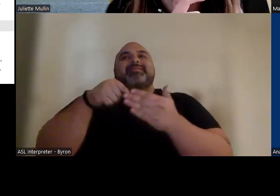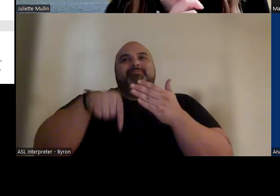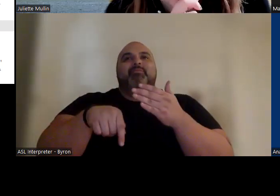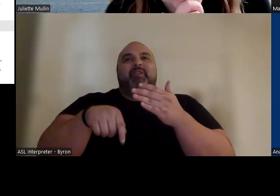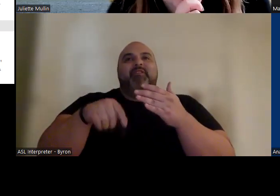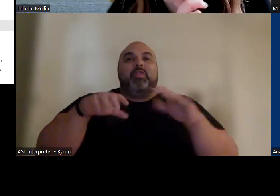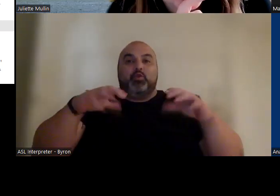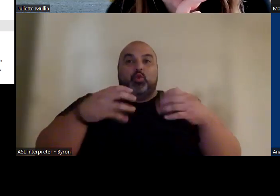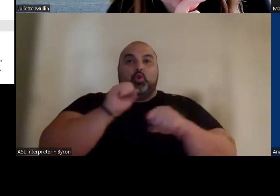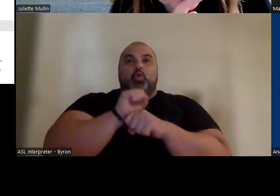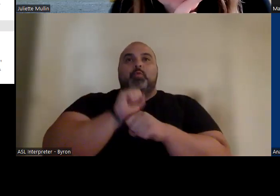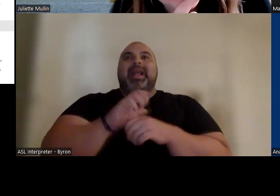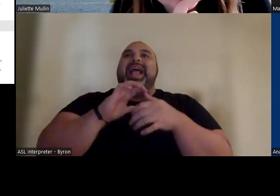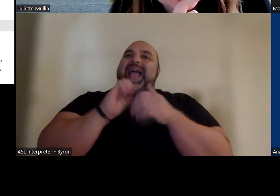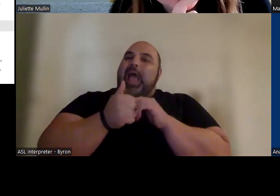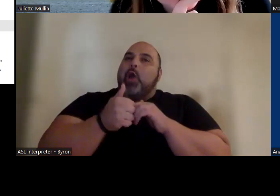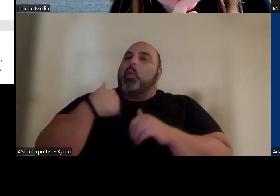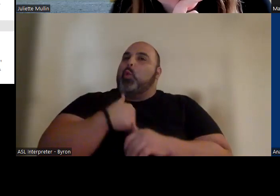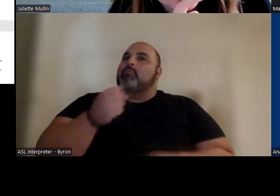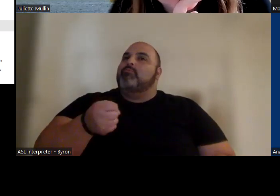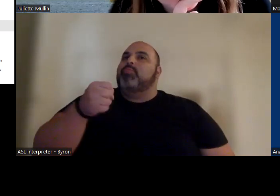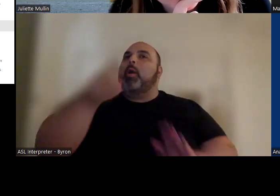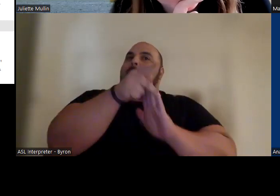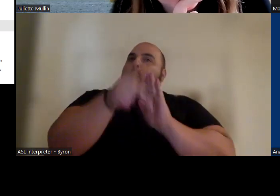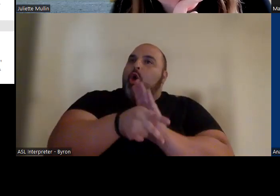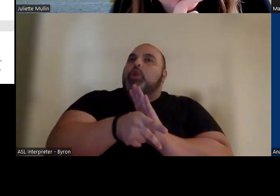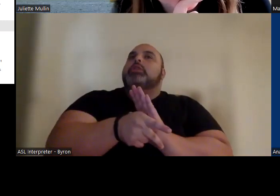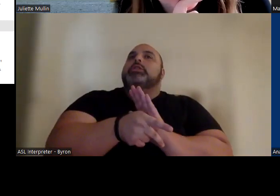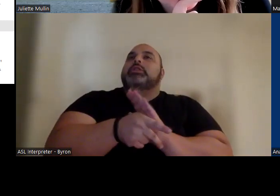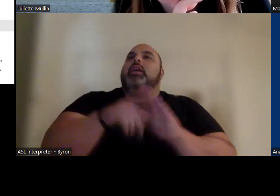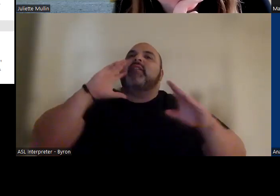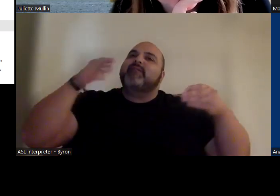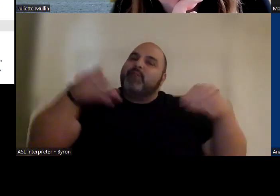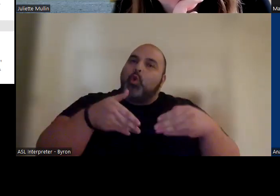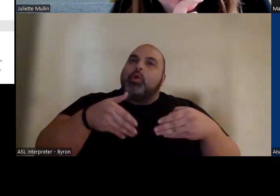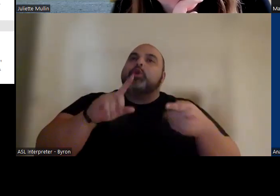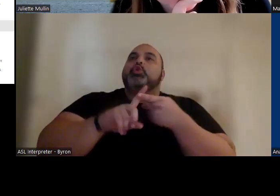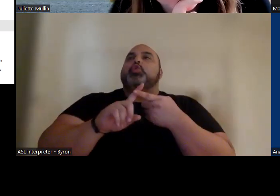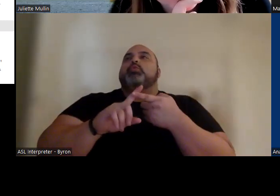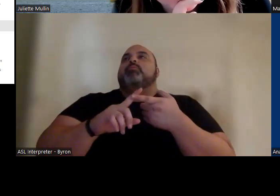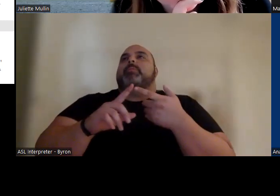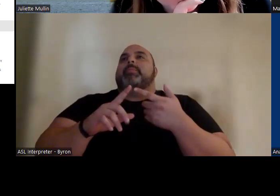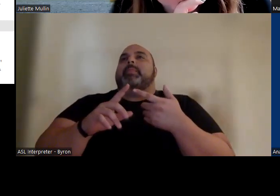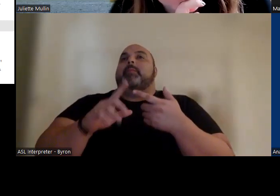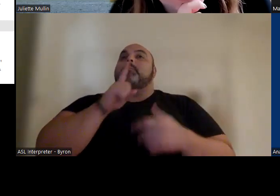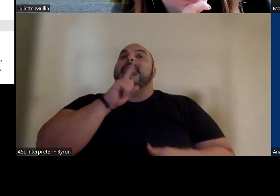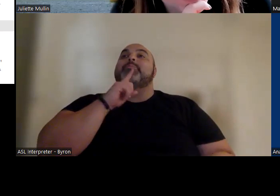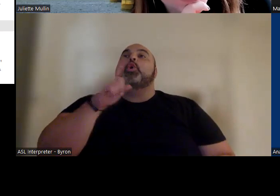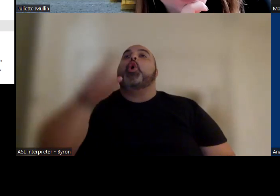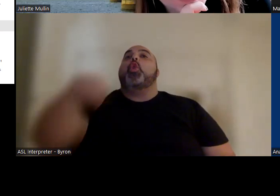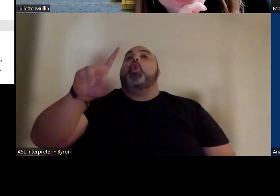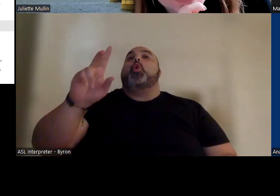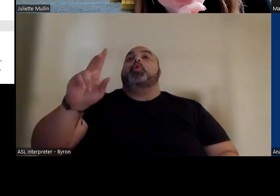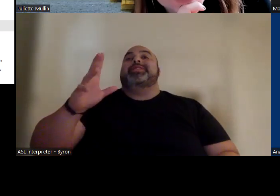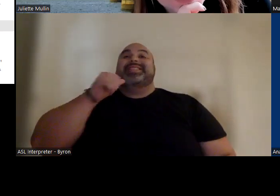How do we put into place policies, procedures, focus to ensure those informal